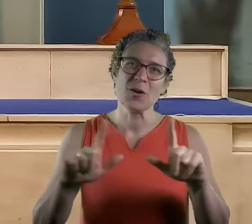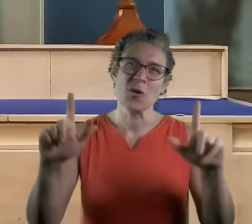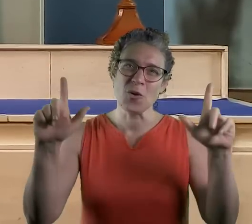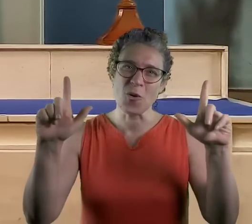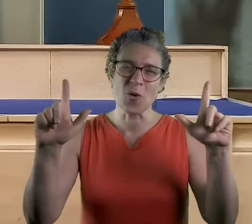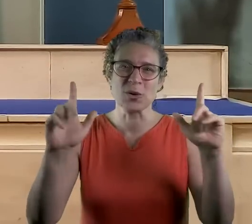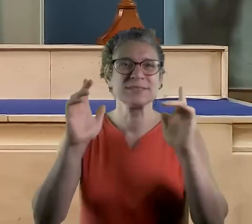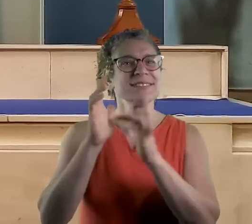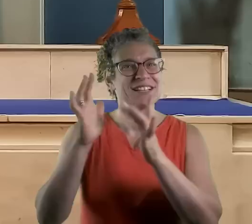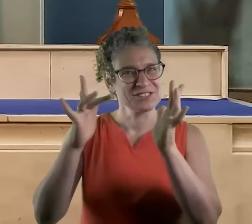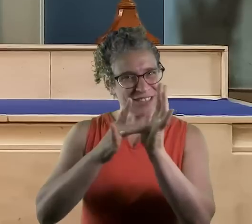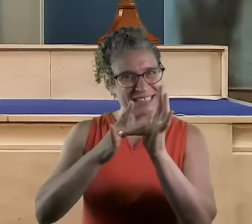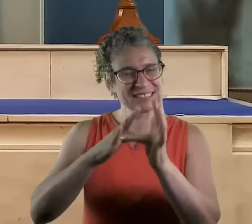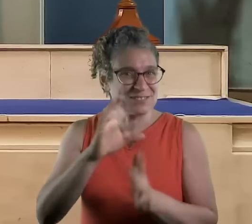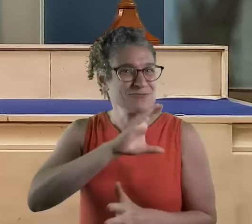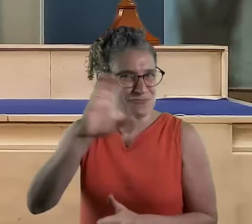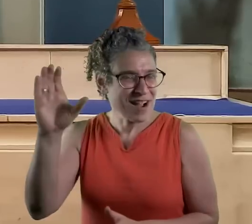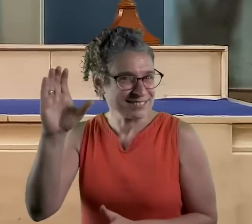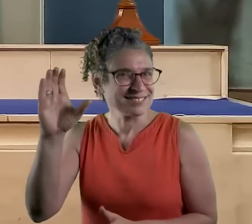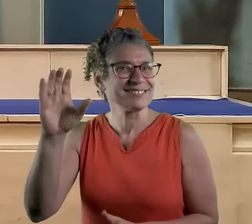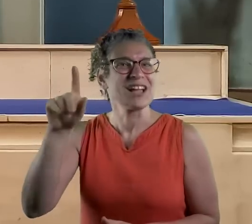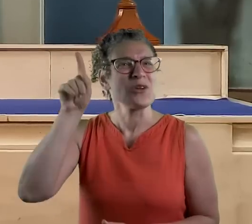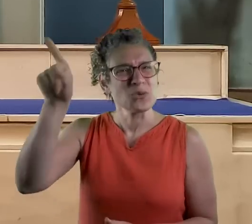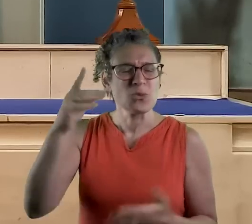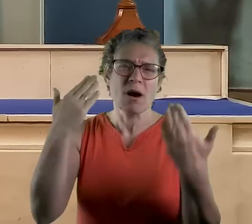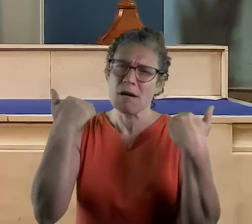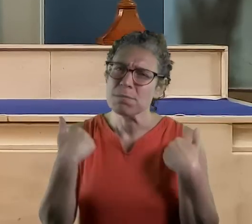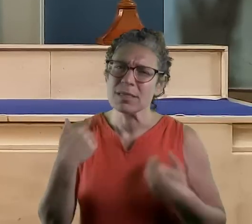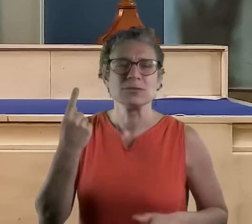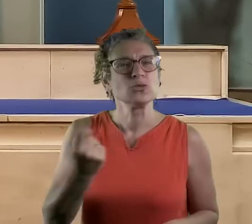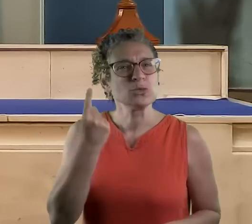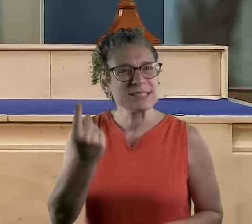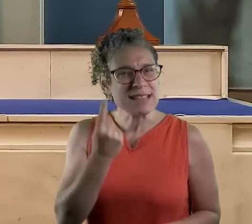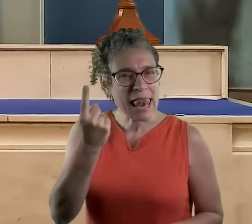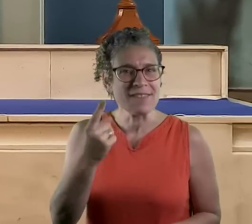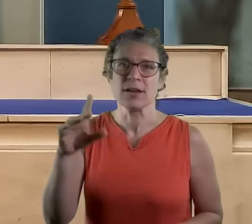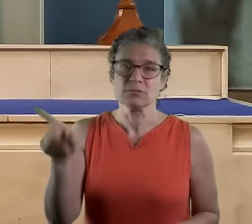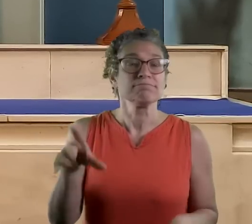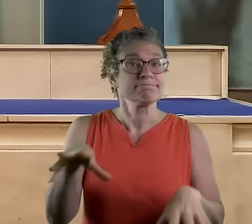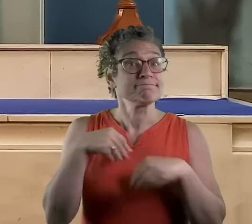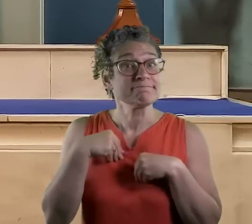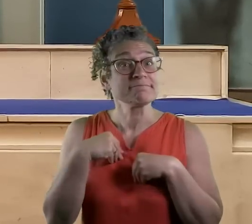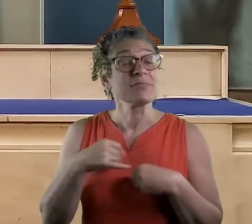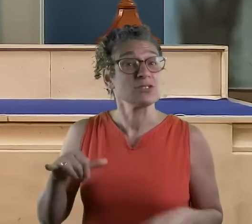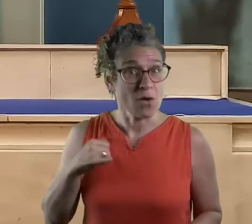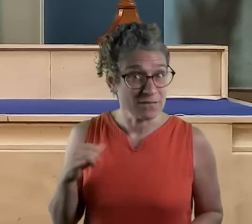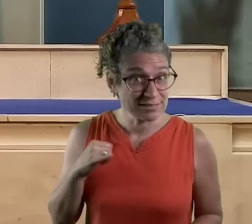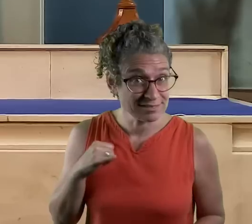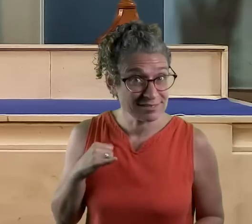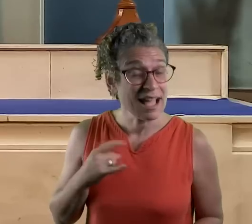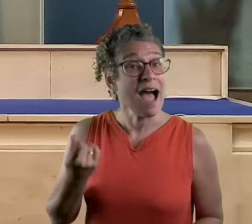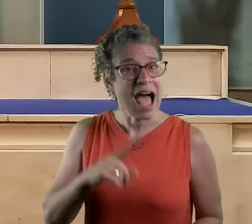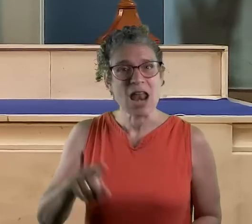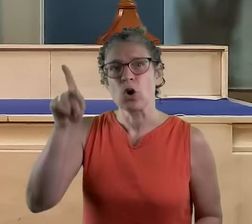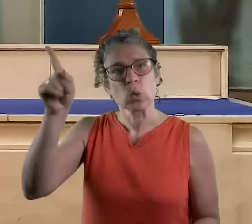Lord Jesus Christ, you humbled yourself in taking the form of a servant, and in obedience died on the